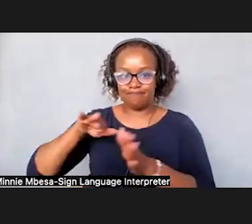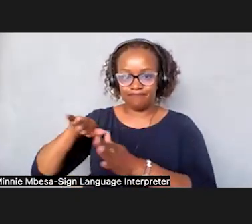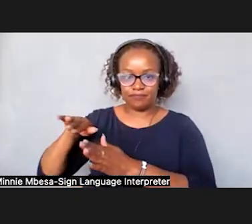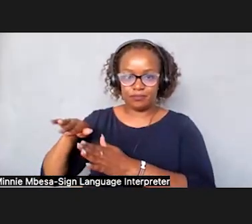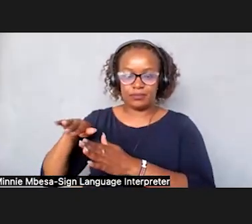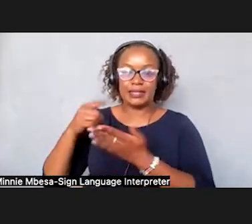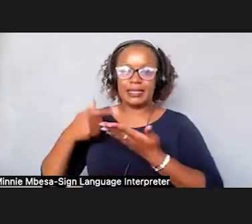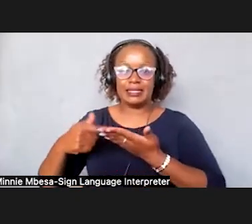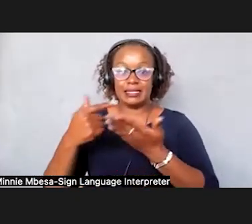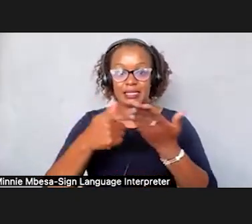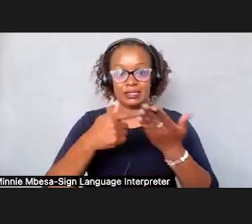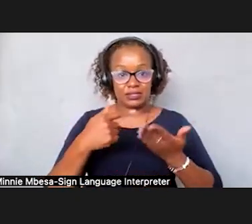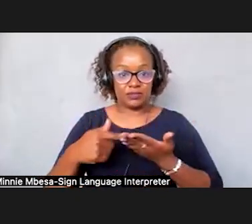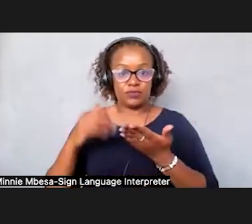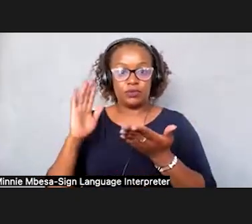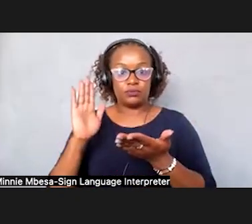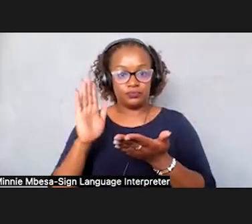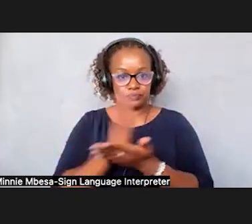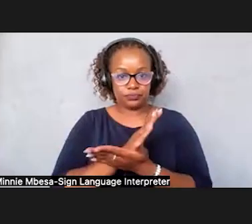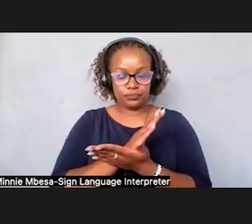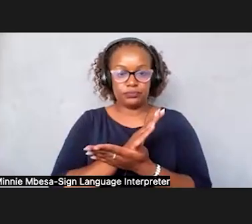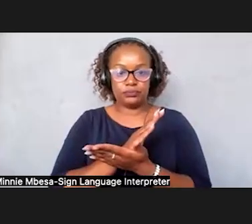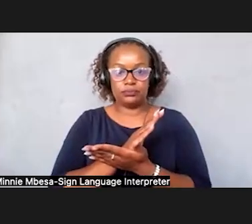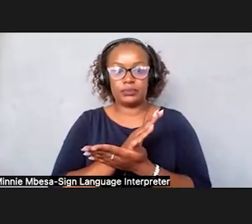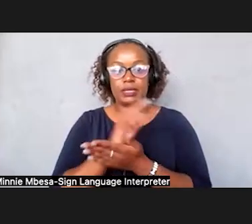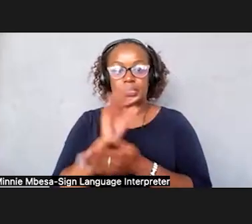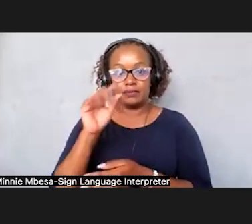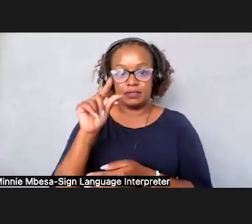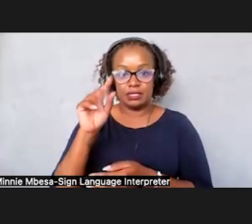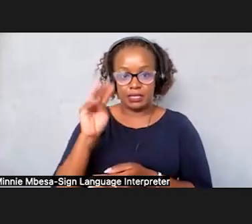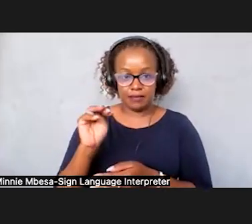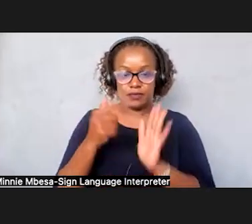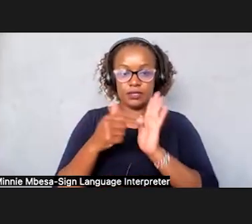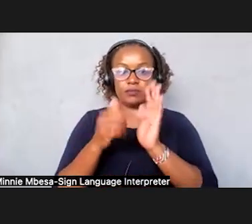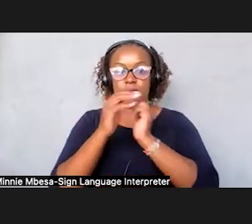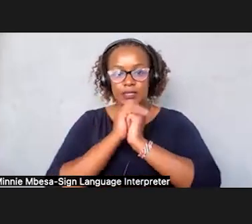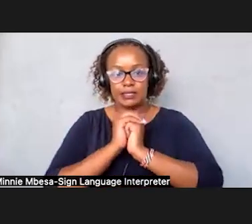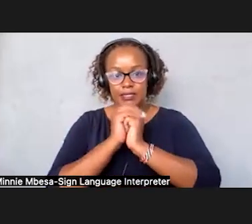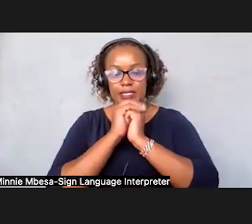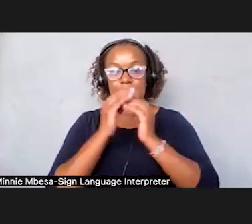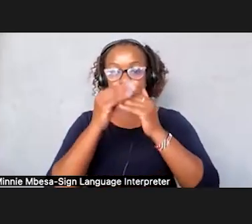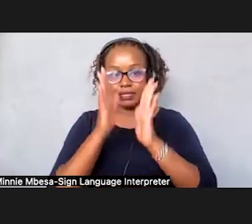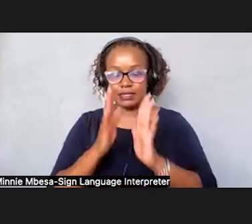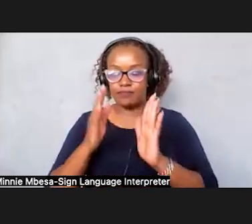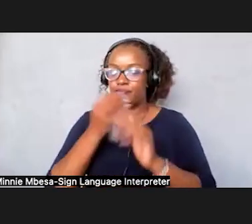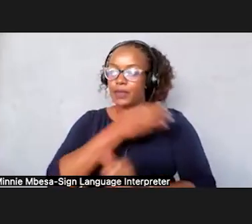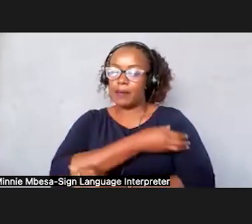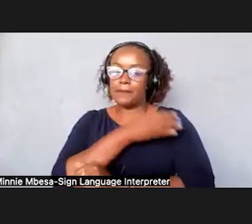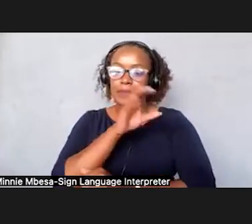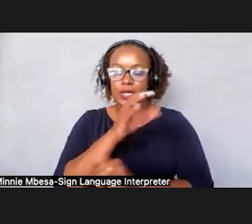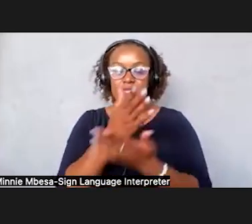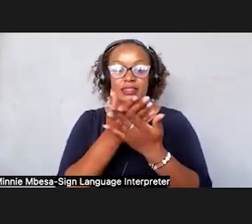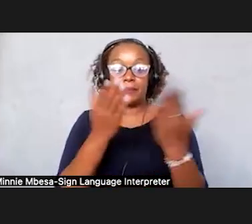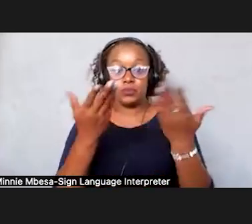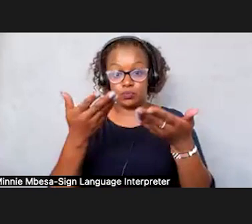FGM, such as religious leaders and cultural leaders, empowering them to drive change from within their